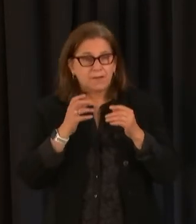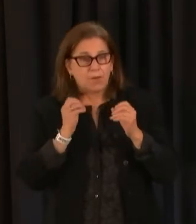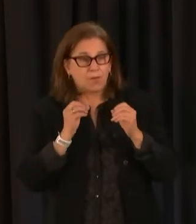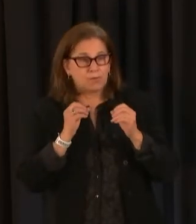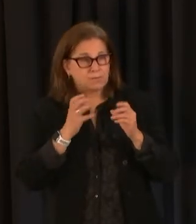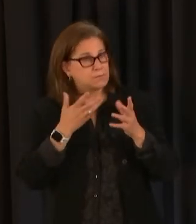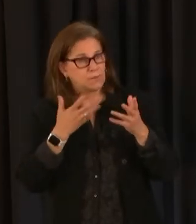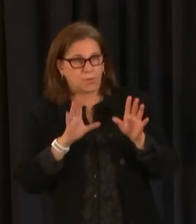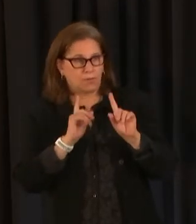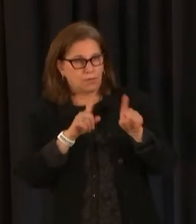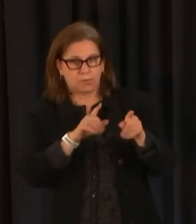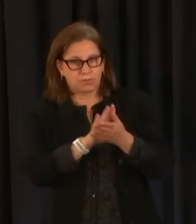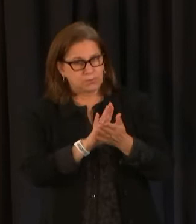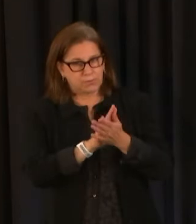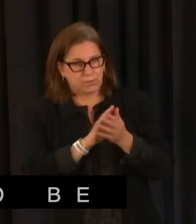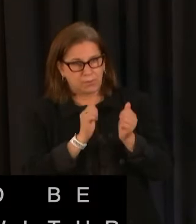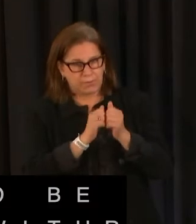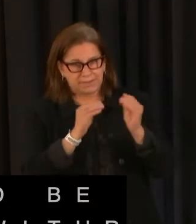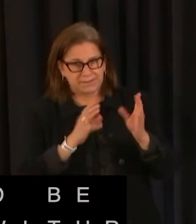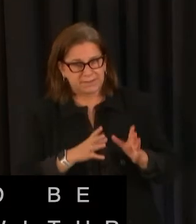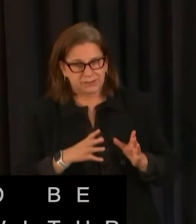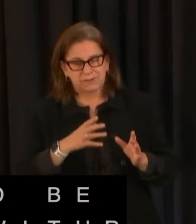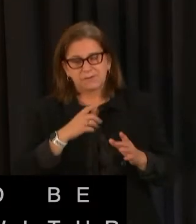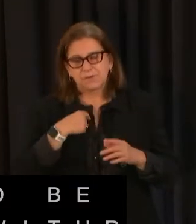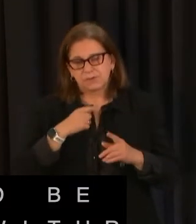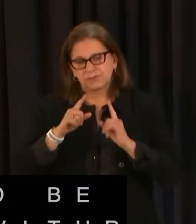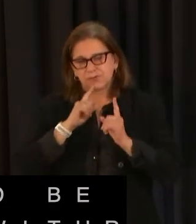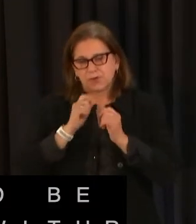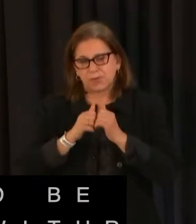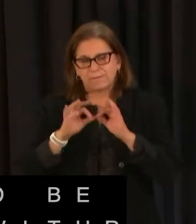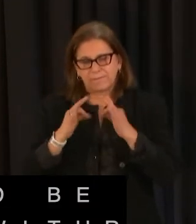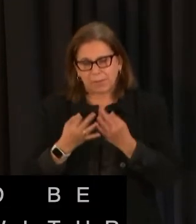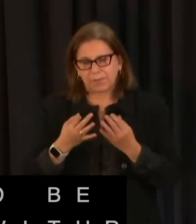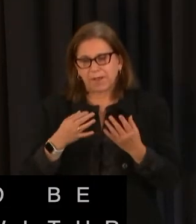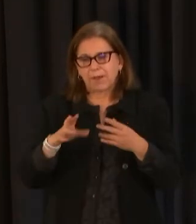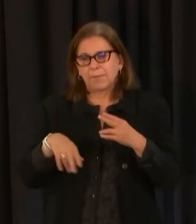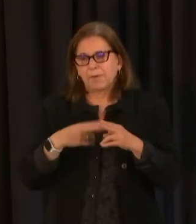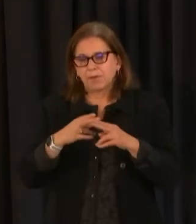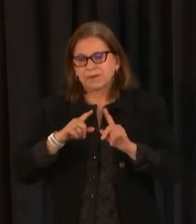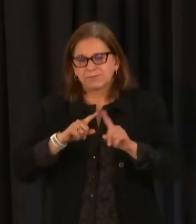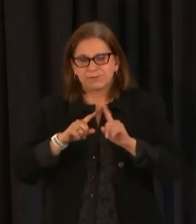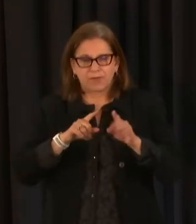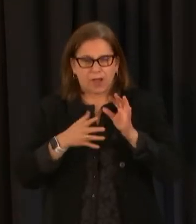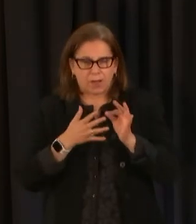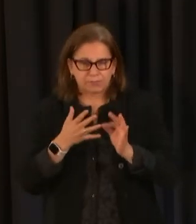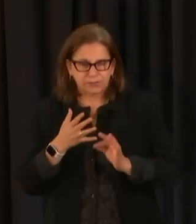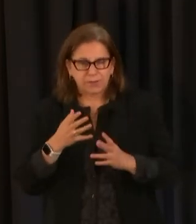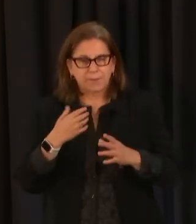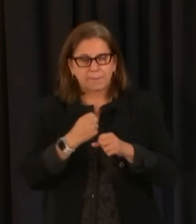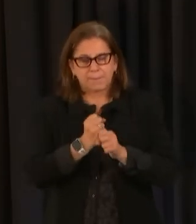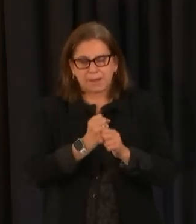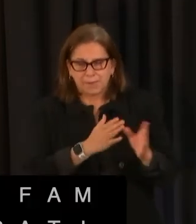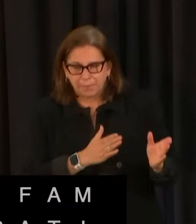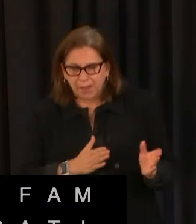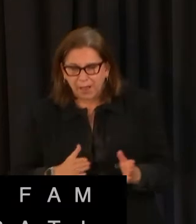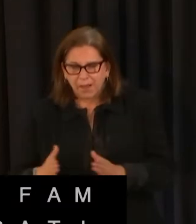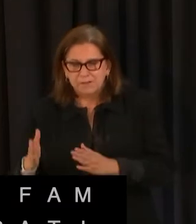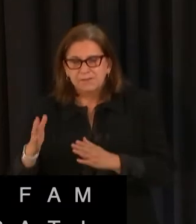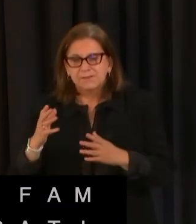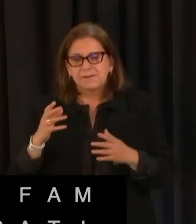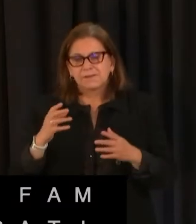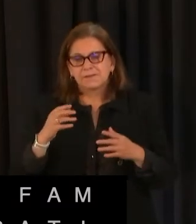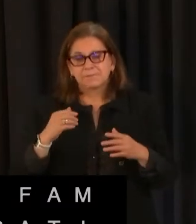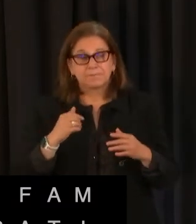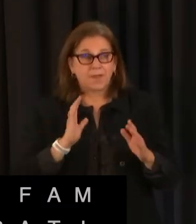teachers. We continue to talk to families about all the preparations that we have made to do all